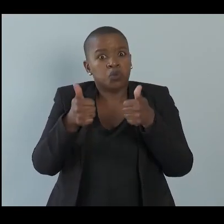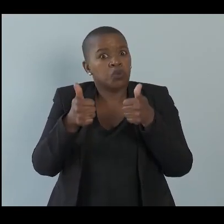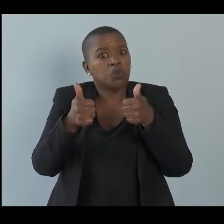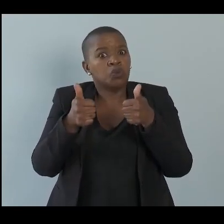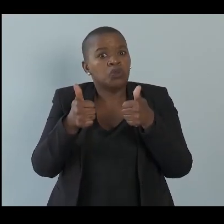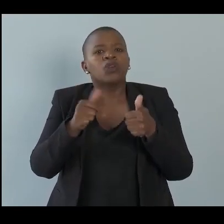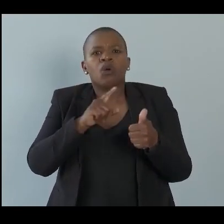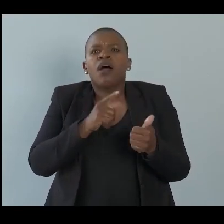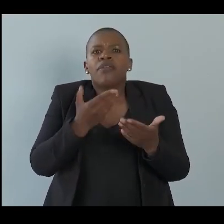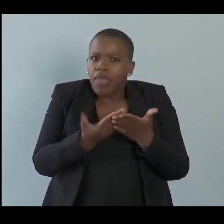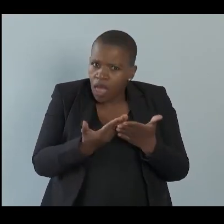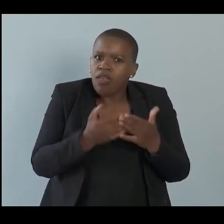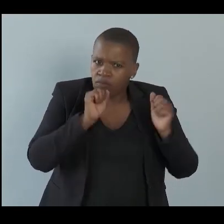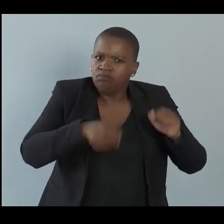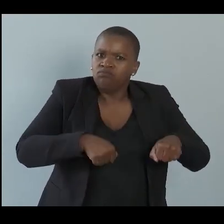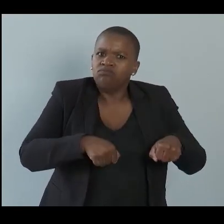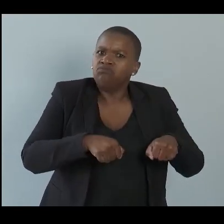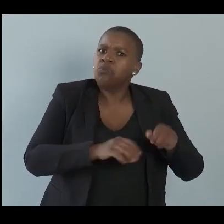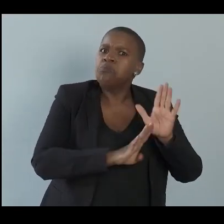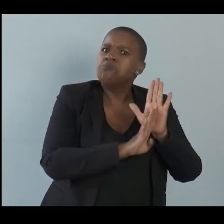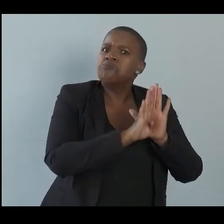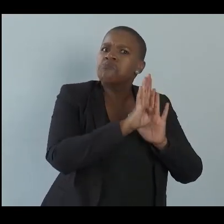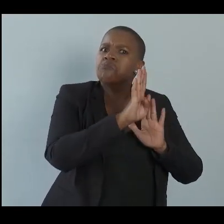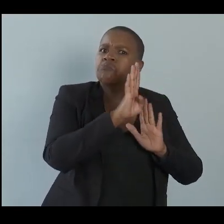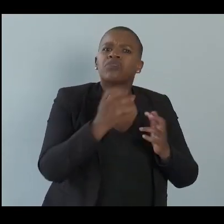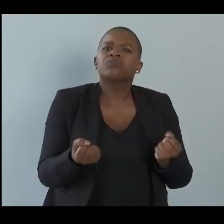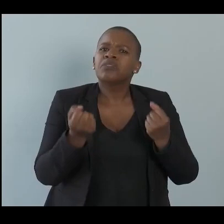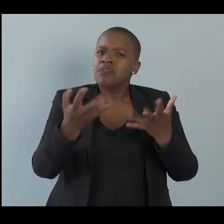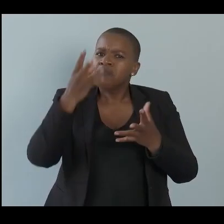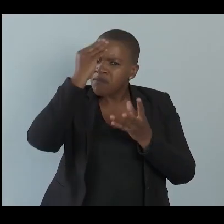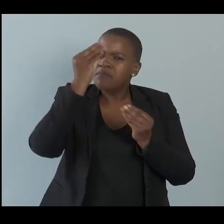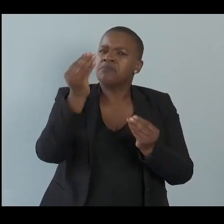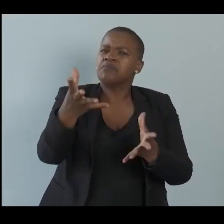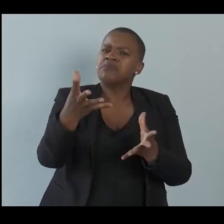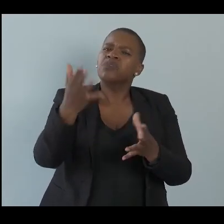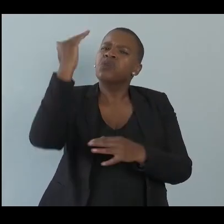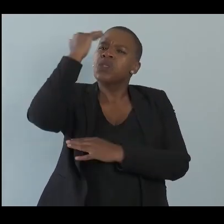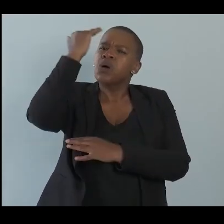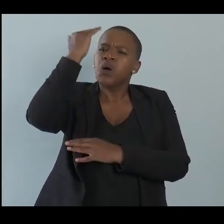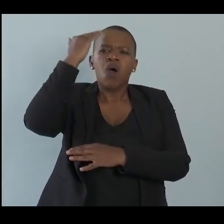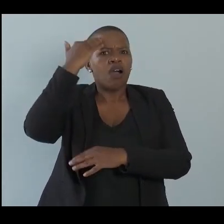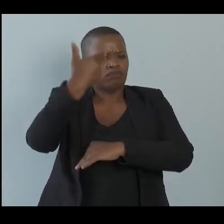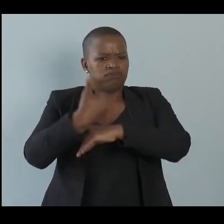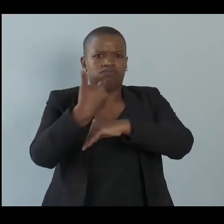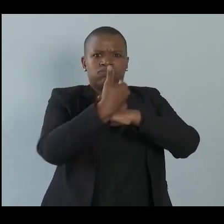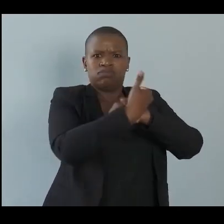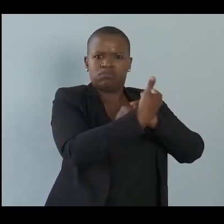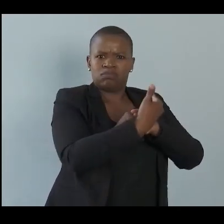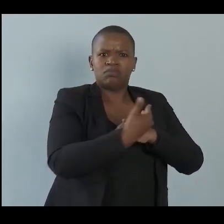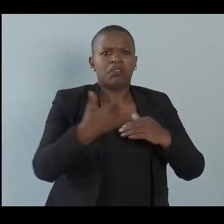provide a proactive service such as detailed information on the health of the onboard cameras and picking up targeted